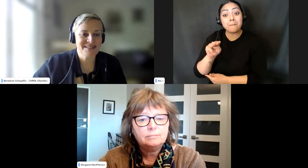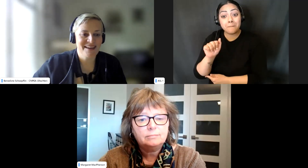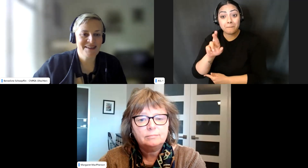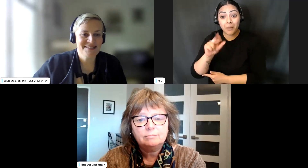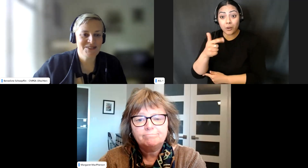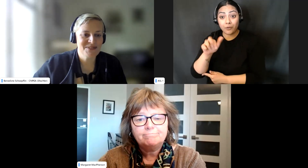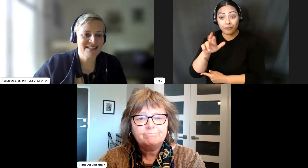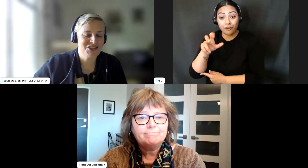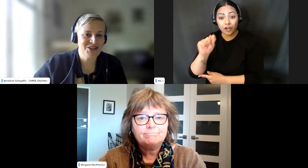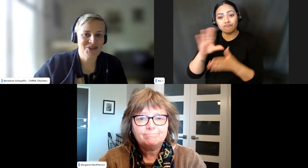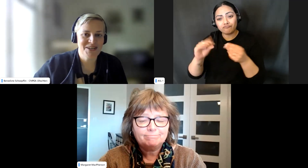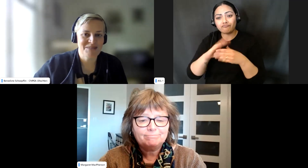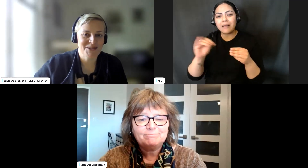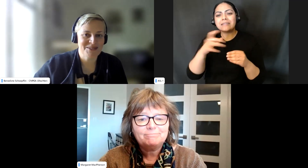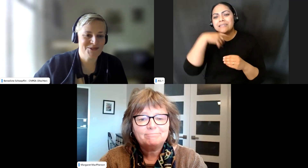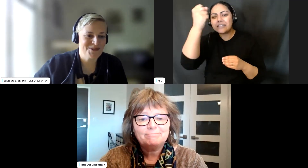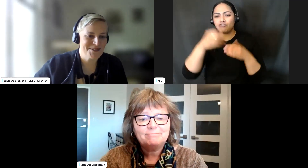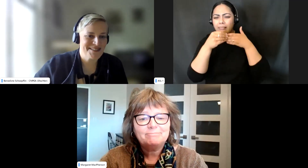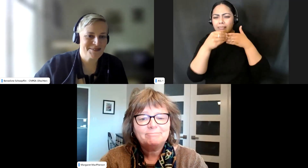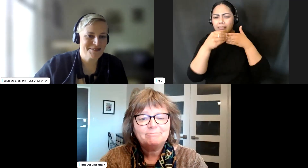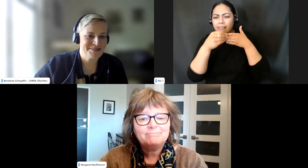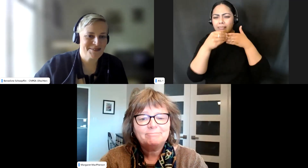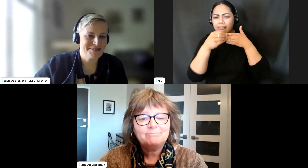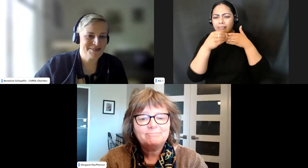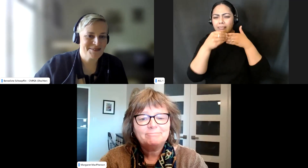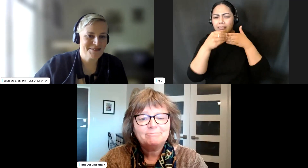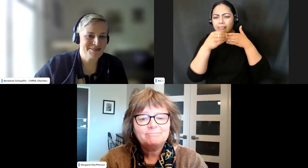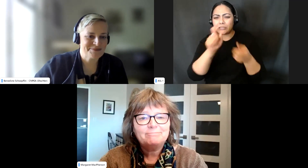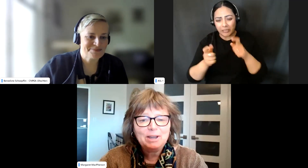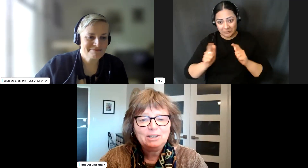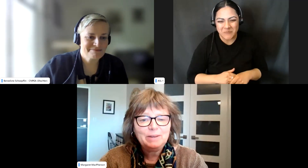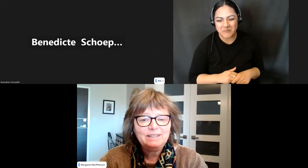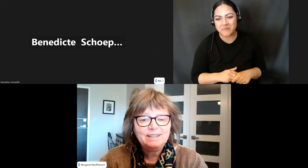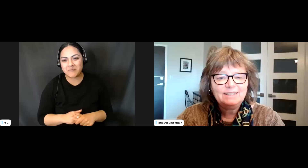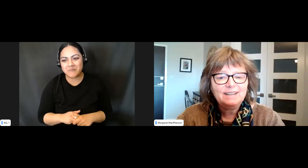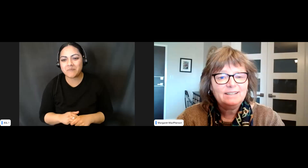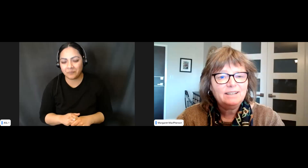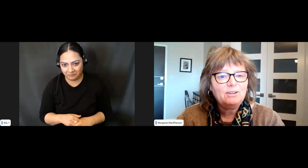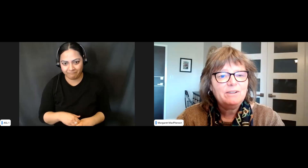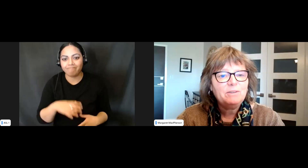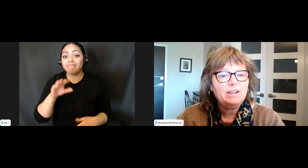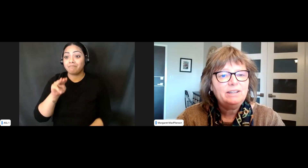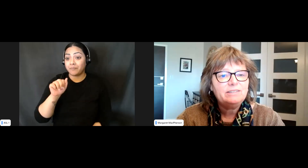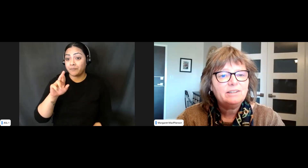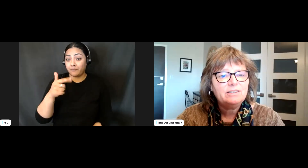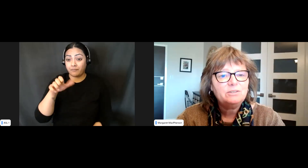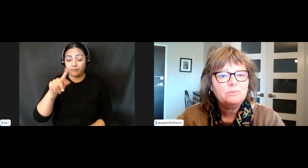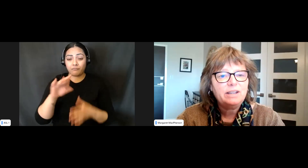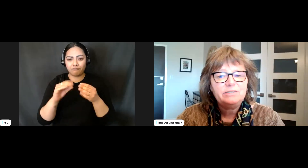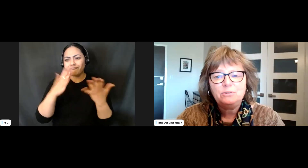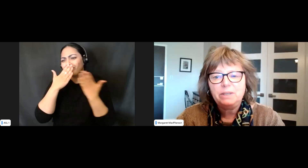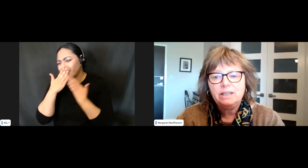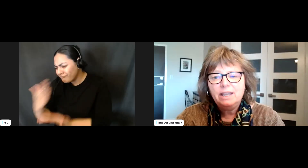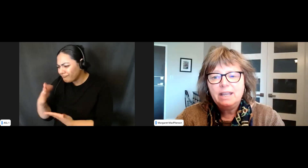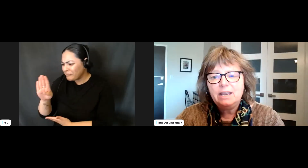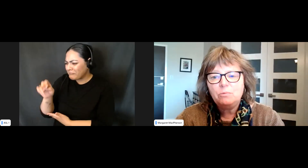about Seniors Leading Change. Go ahead, Margaret, the floor is yours. Thank you so much, Benedict, and hello, everyone. It's so